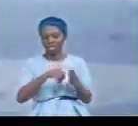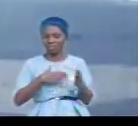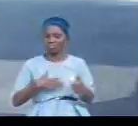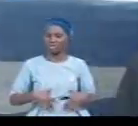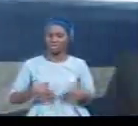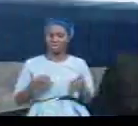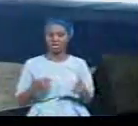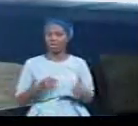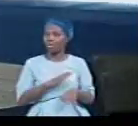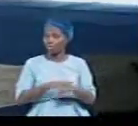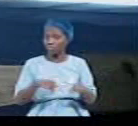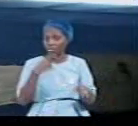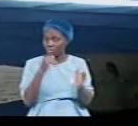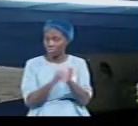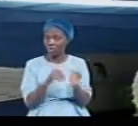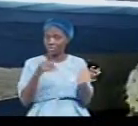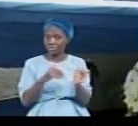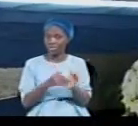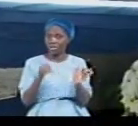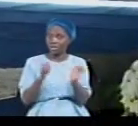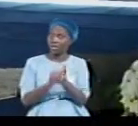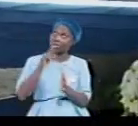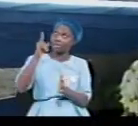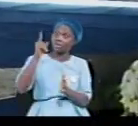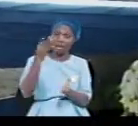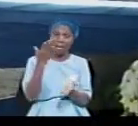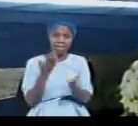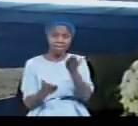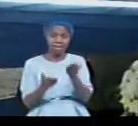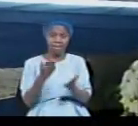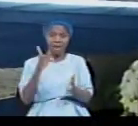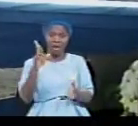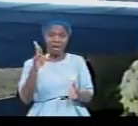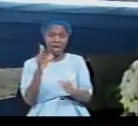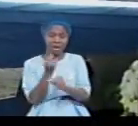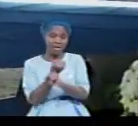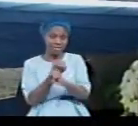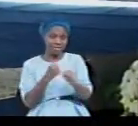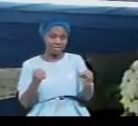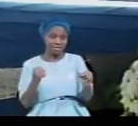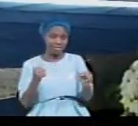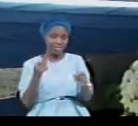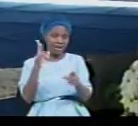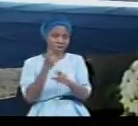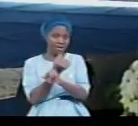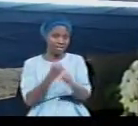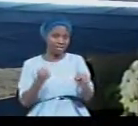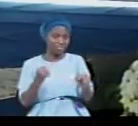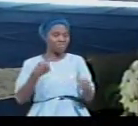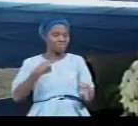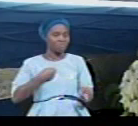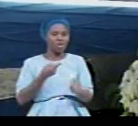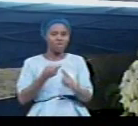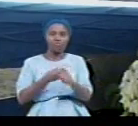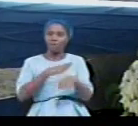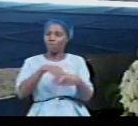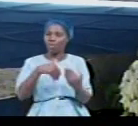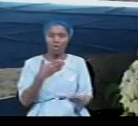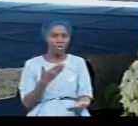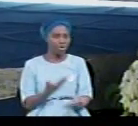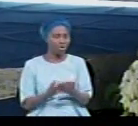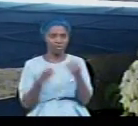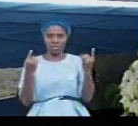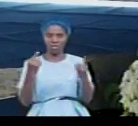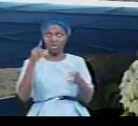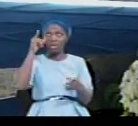might redeem me from all iniquity. He has the same